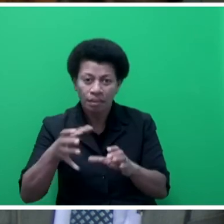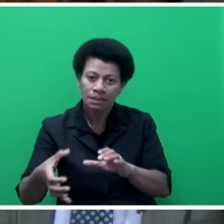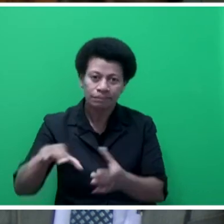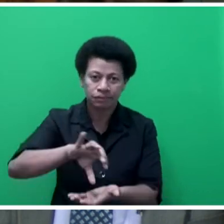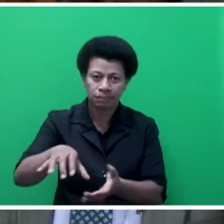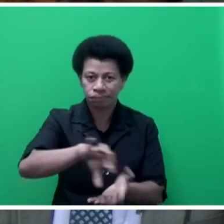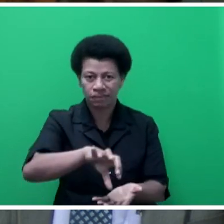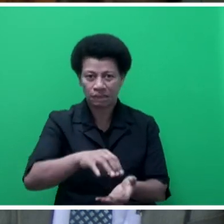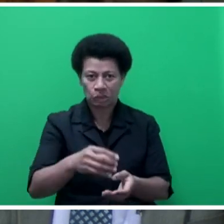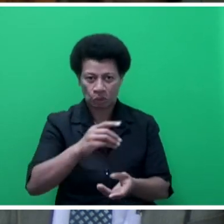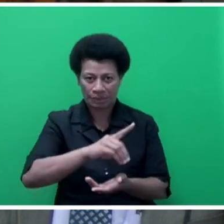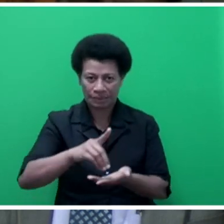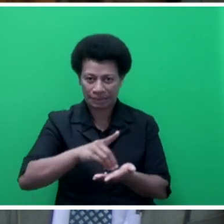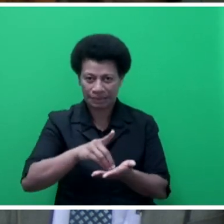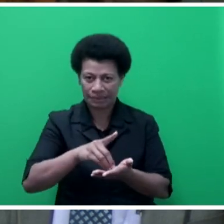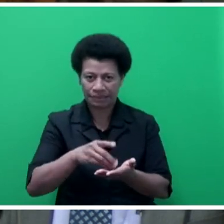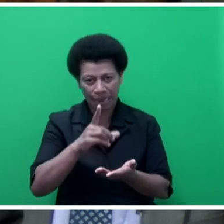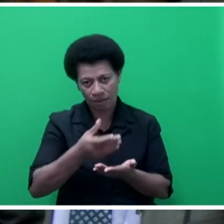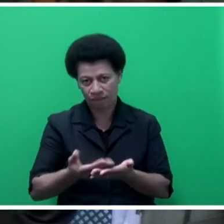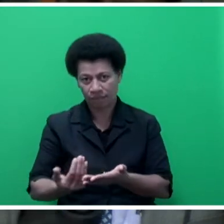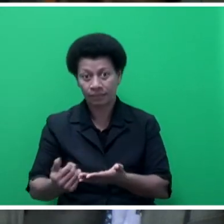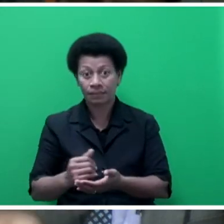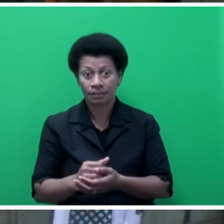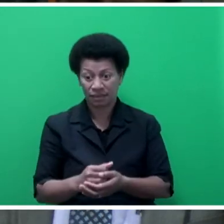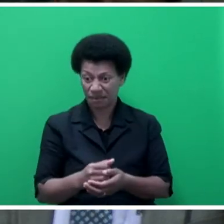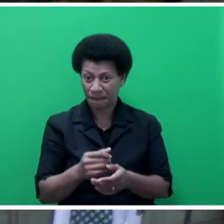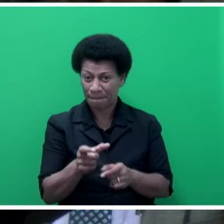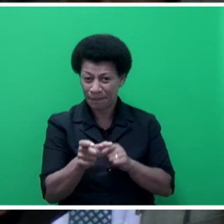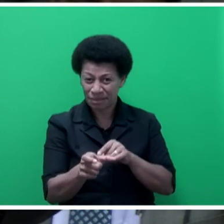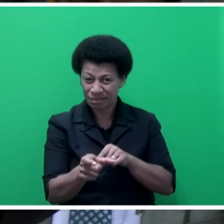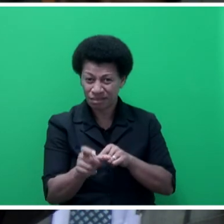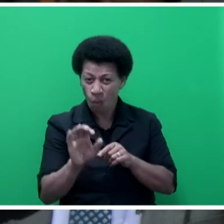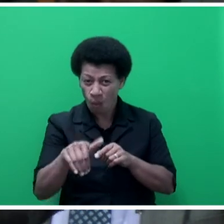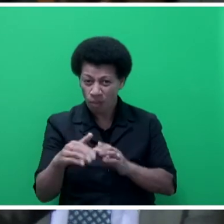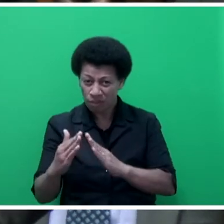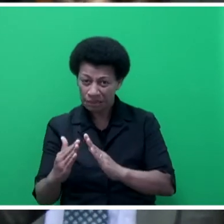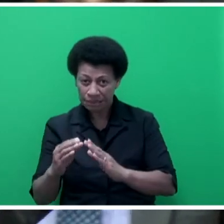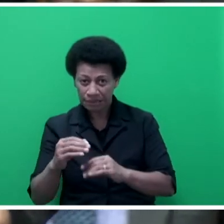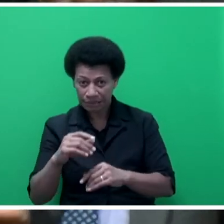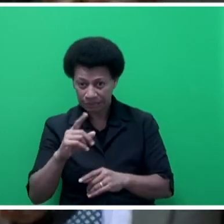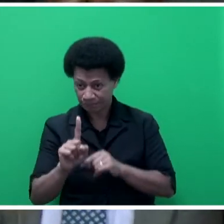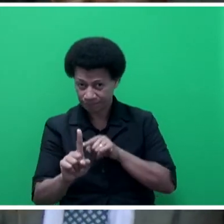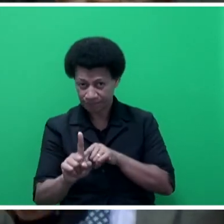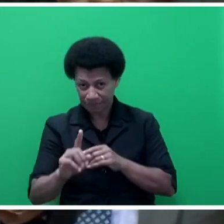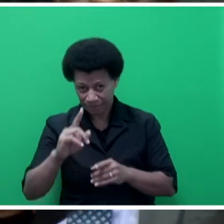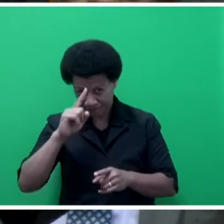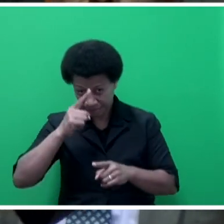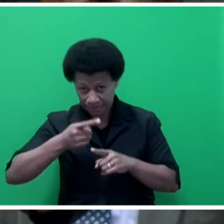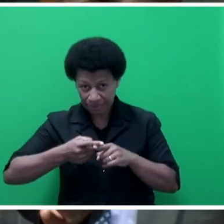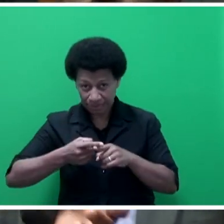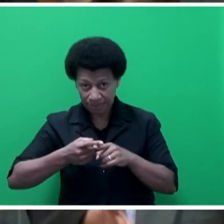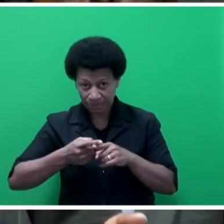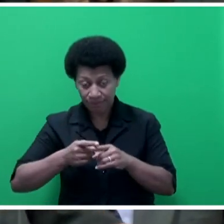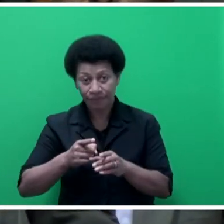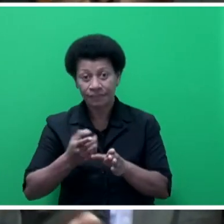it. And also when somebody is feeling sick at home, especially with leptospirosis with young men, when they are sick, then